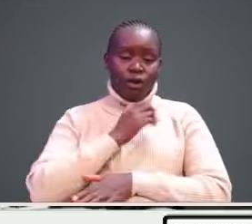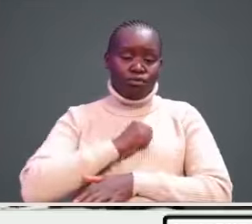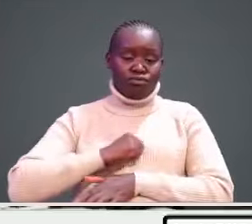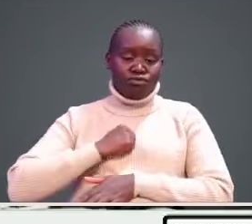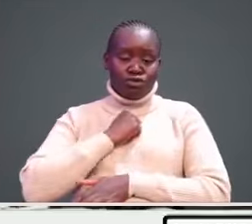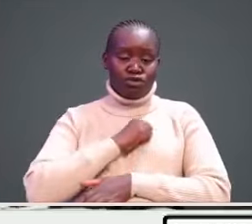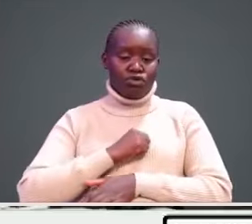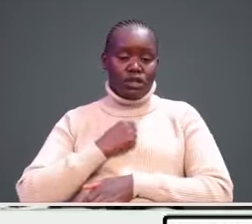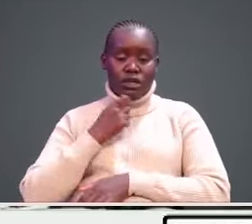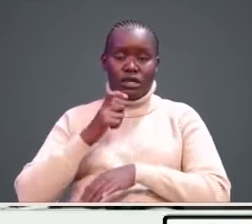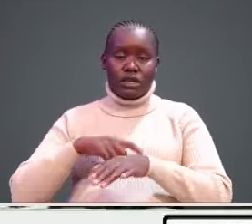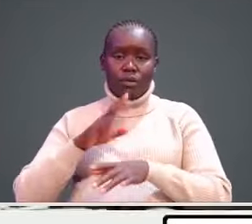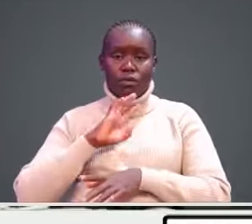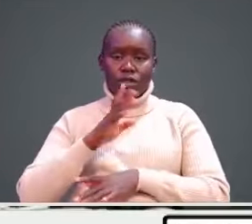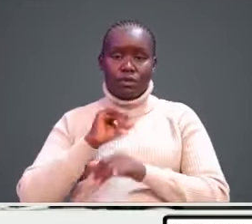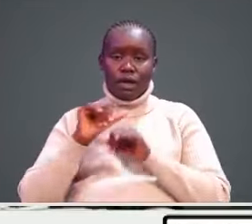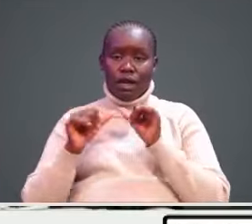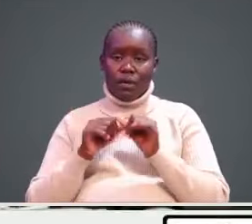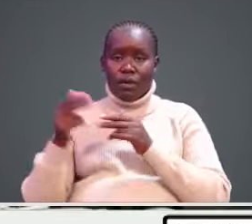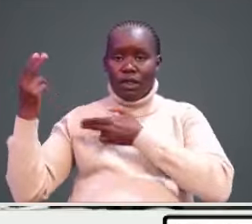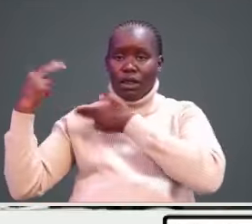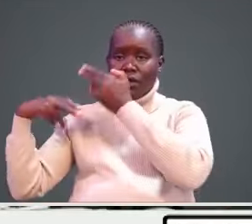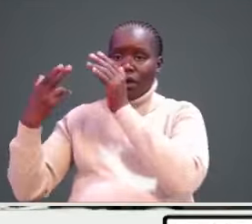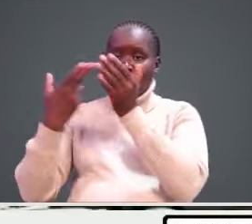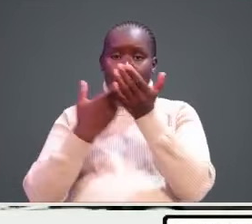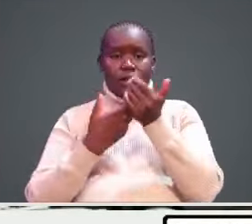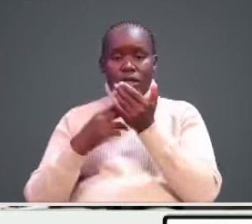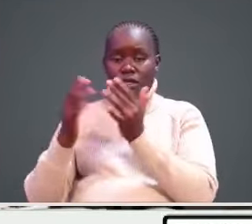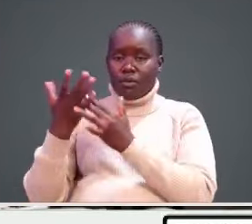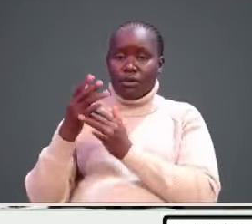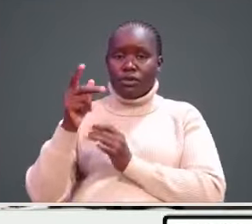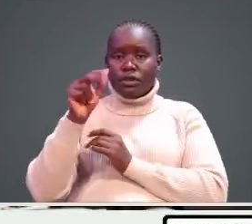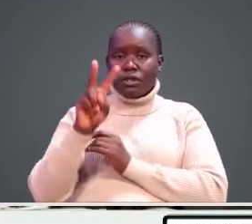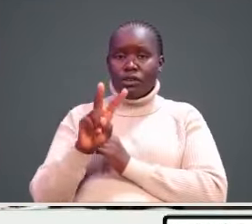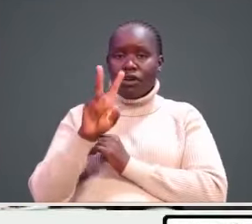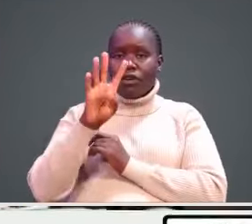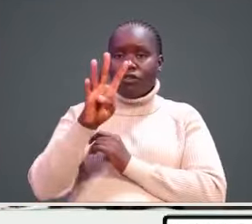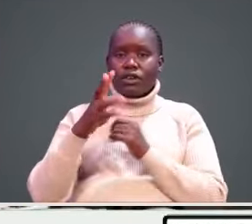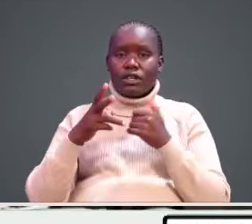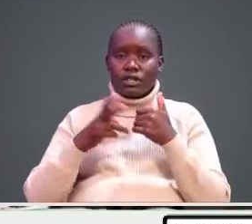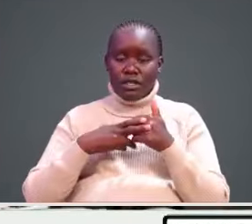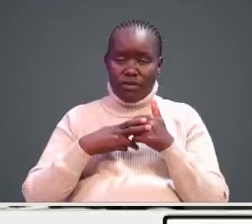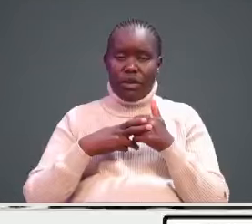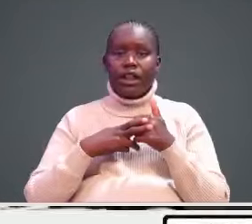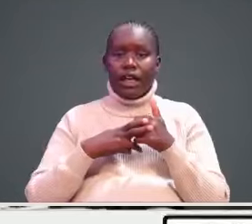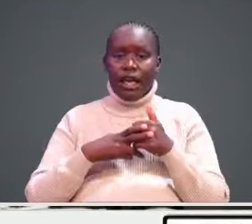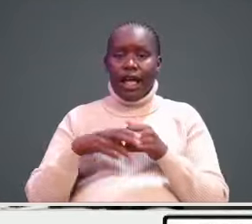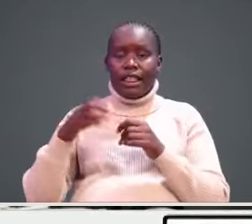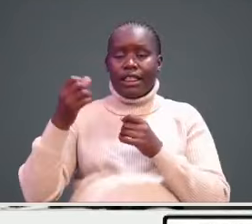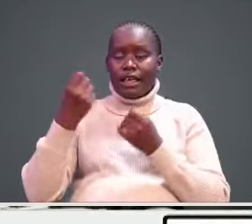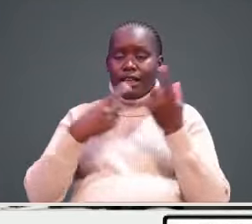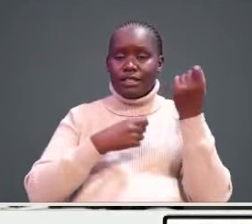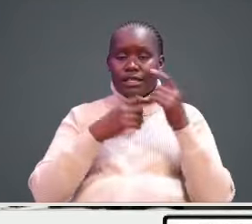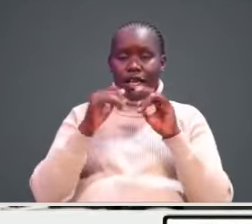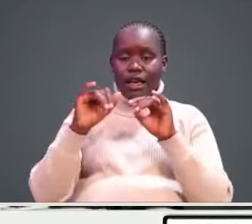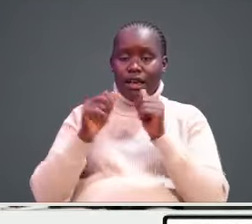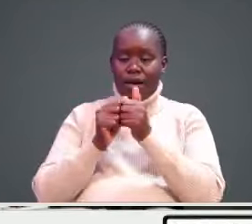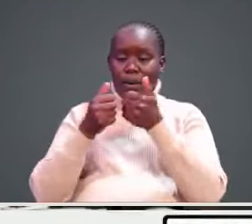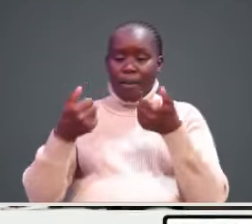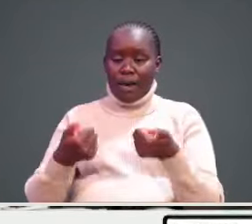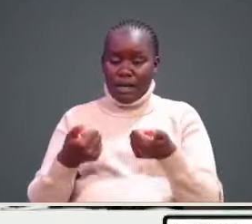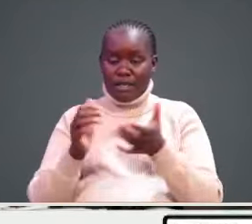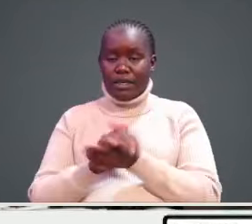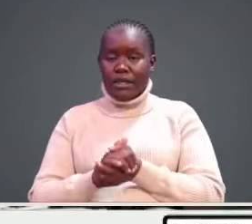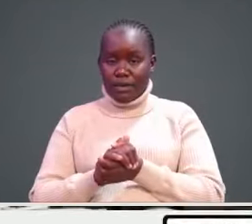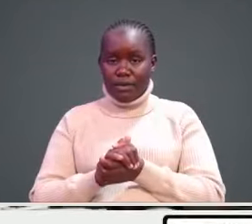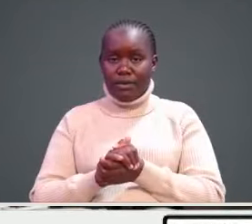Iran, when talking about the historic partnership between TV 47 and the Star newspaper, and of course the